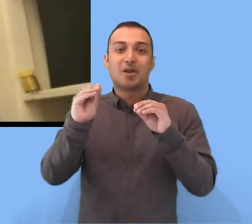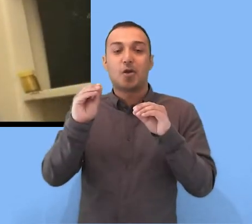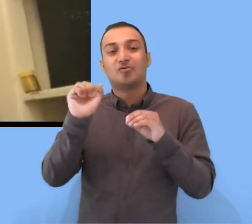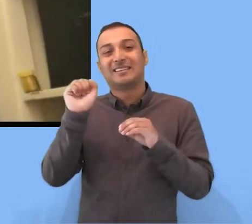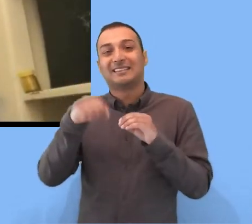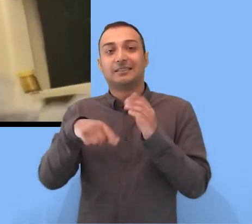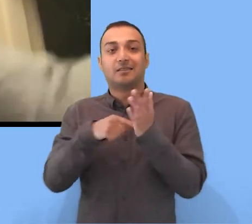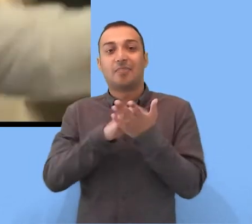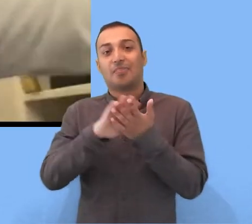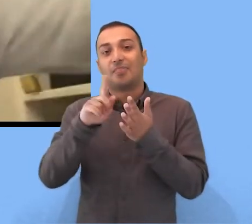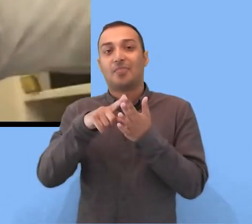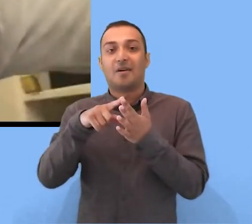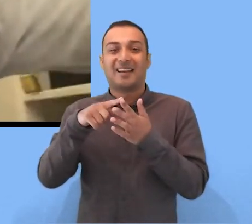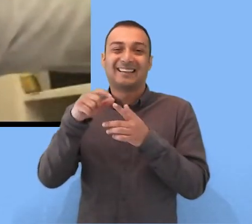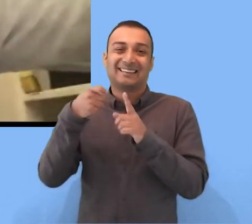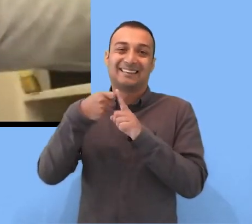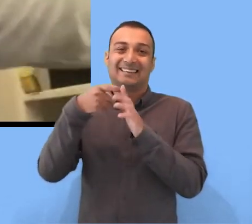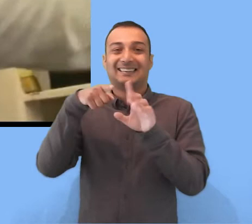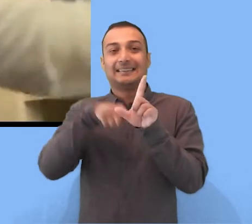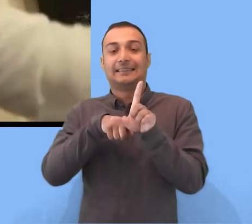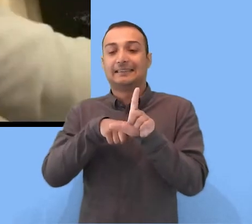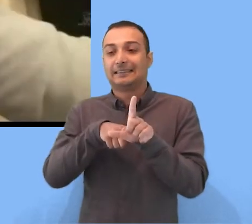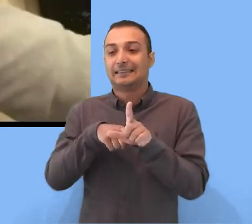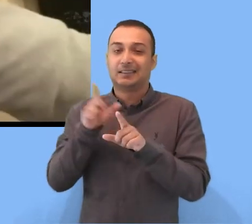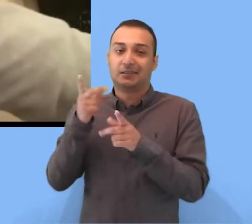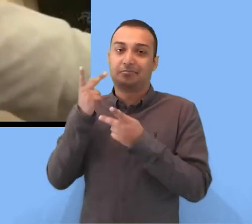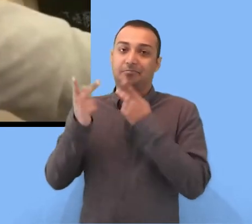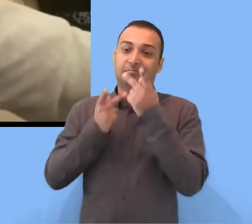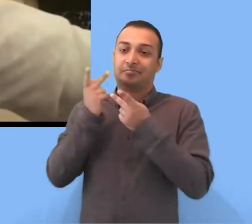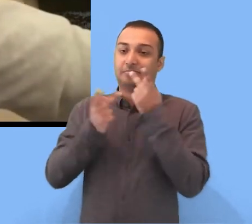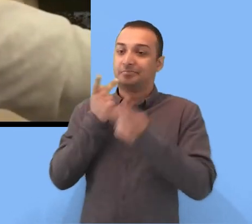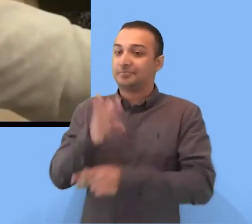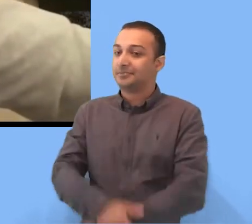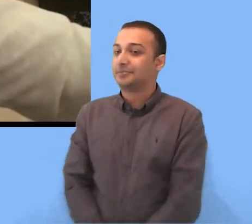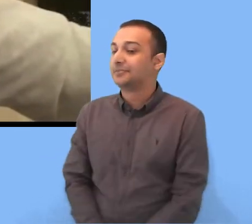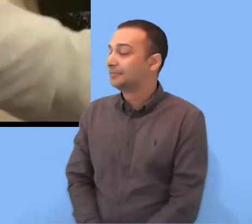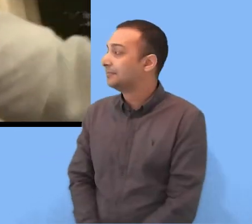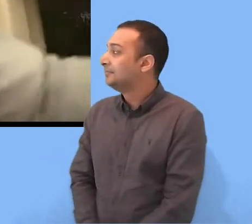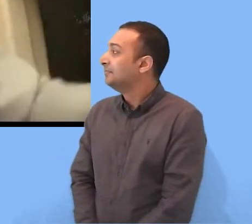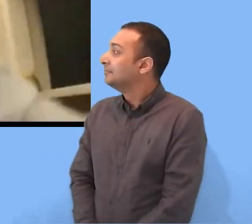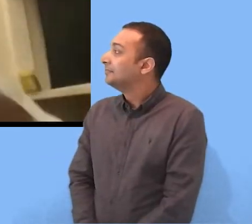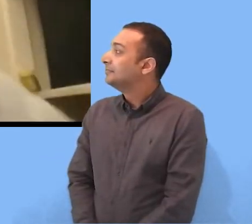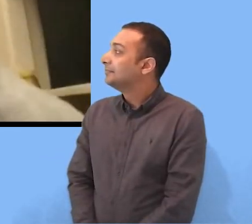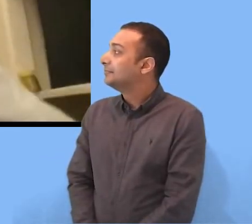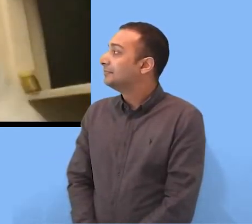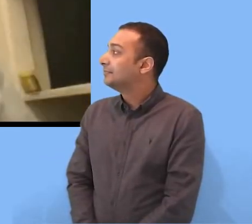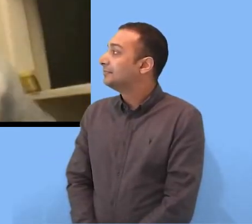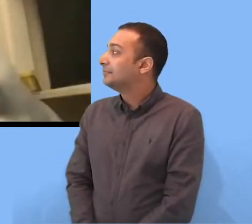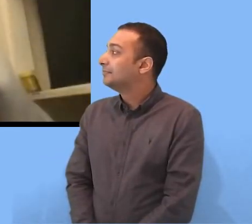Education is the key for betterment in this modern time,